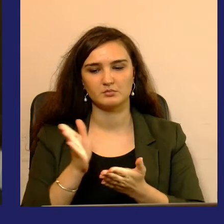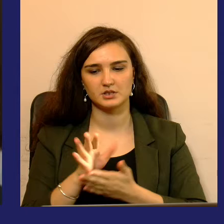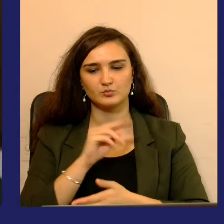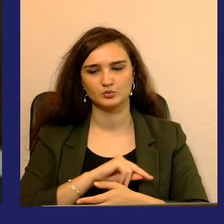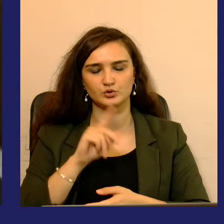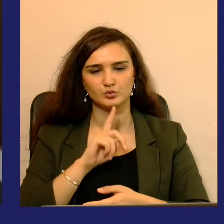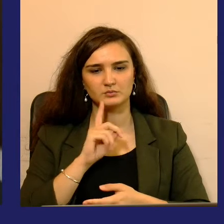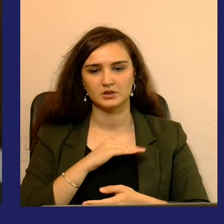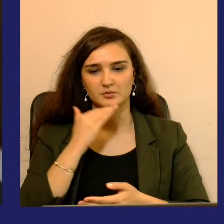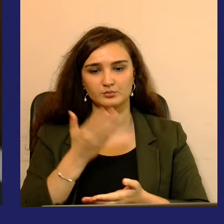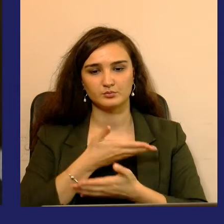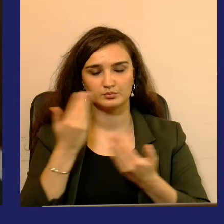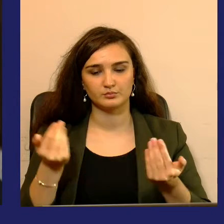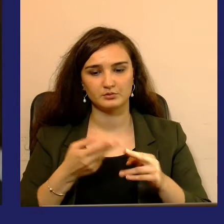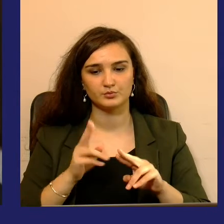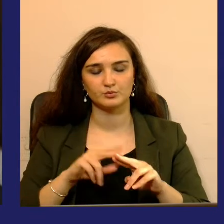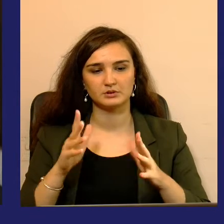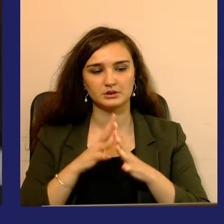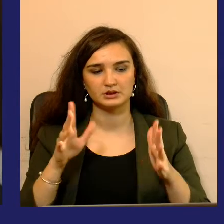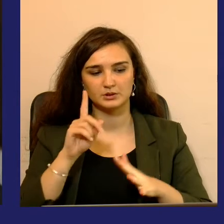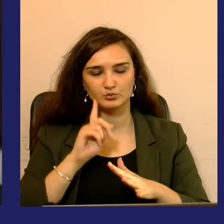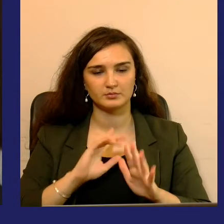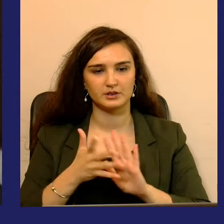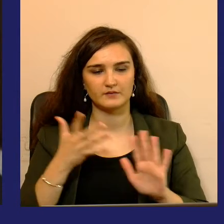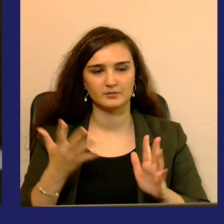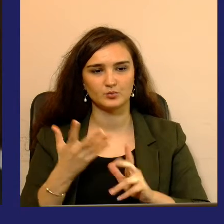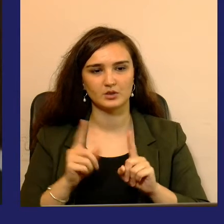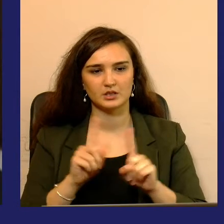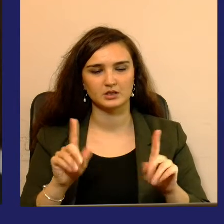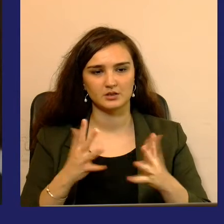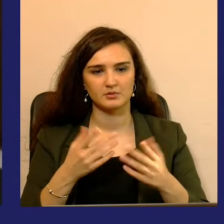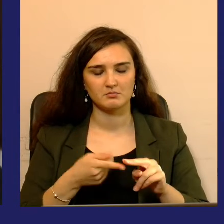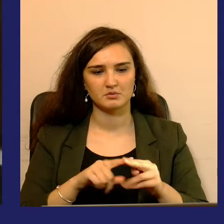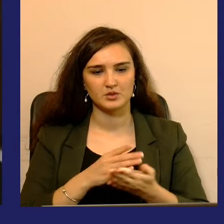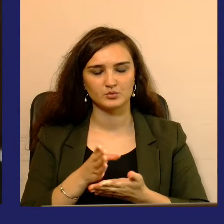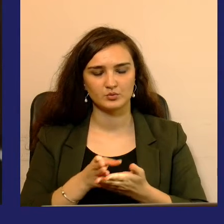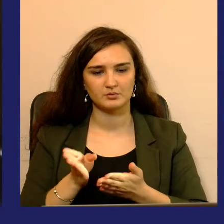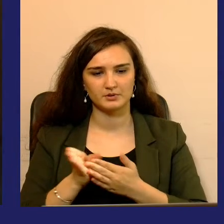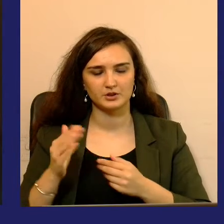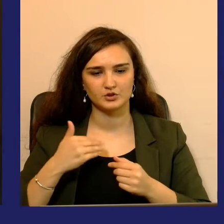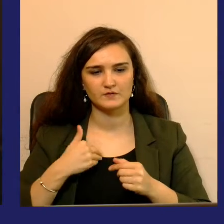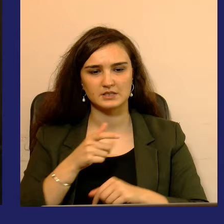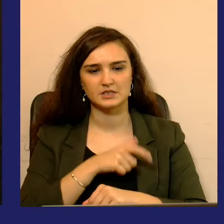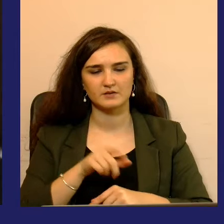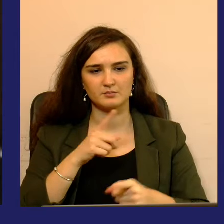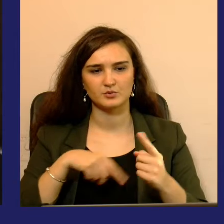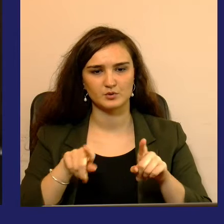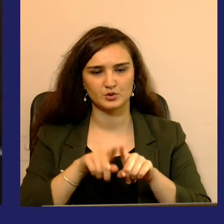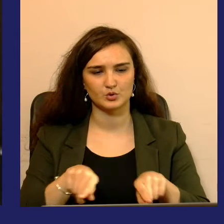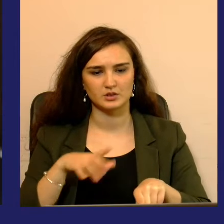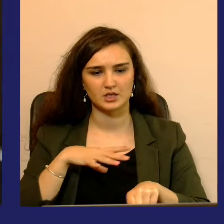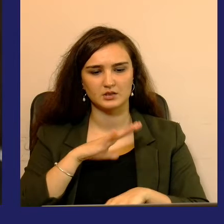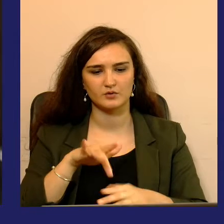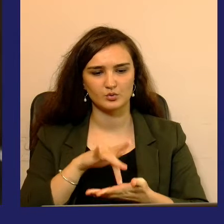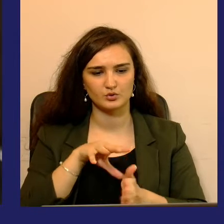to learn more about this topic in the hopes that our membership, including Georgia, who was the chair last year, can do more about this and